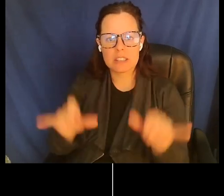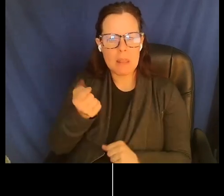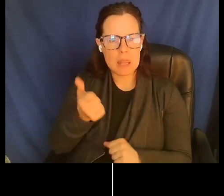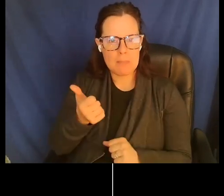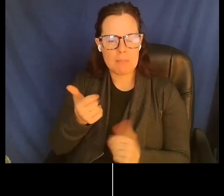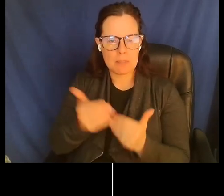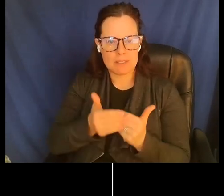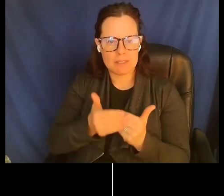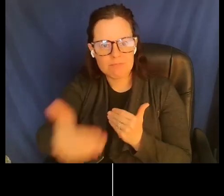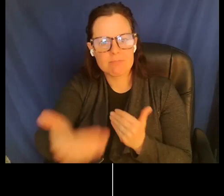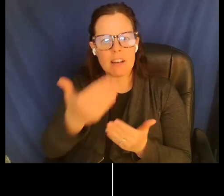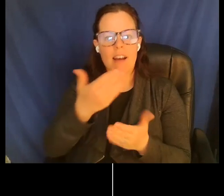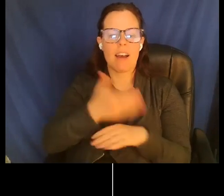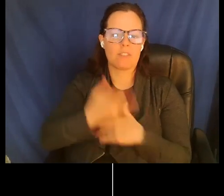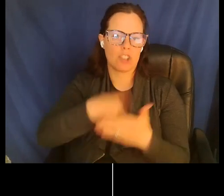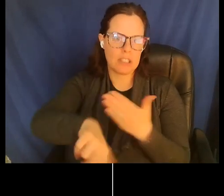moving forward after next week.